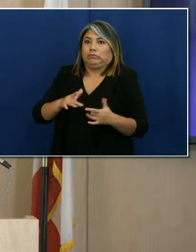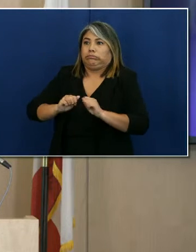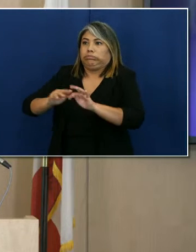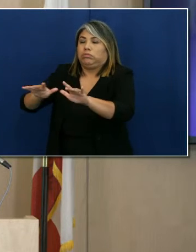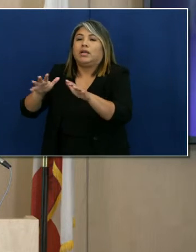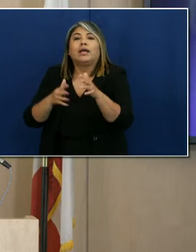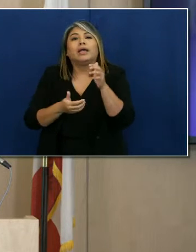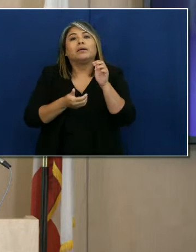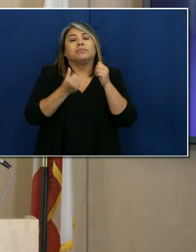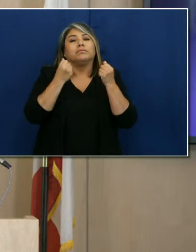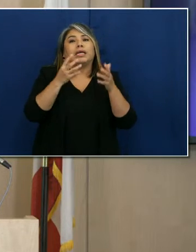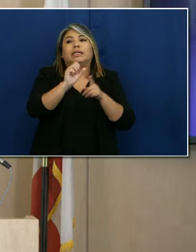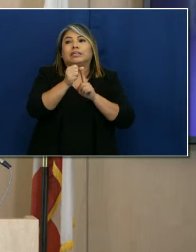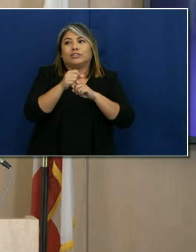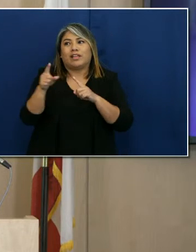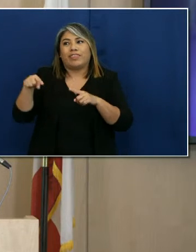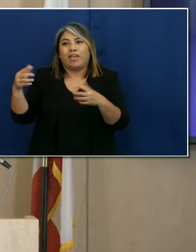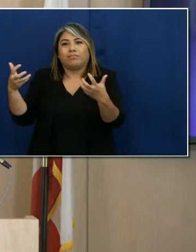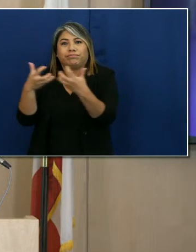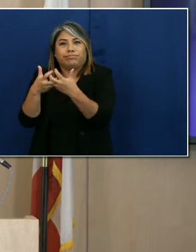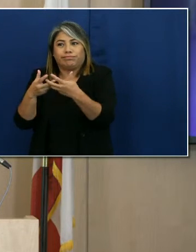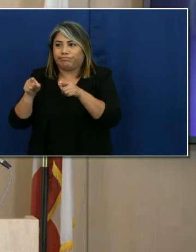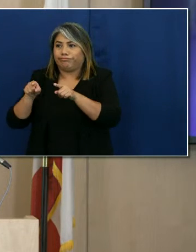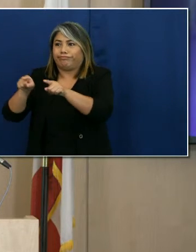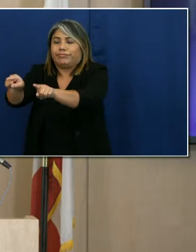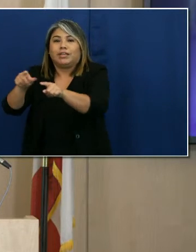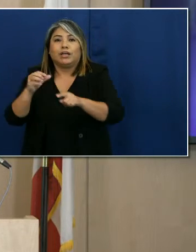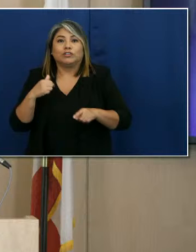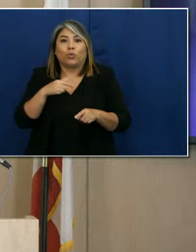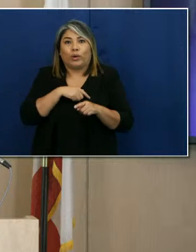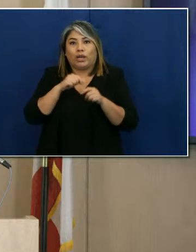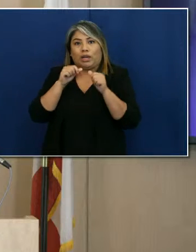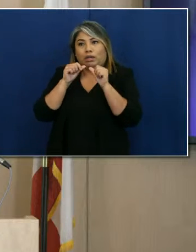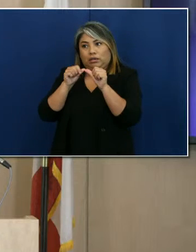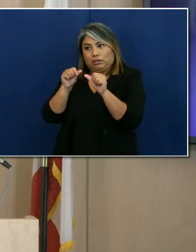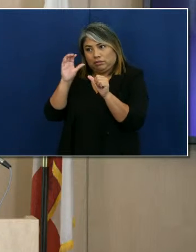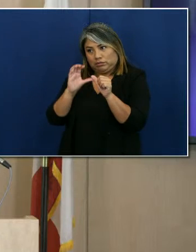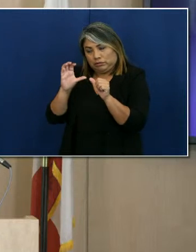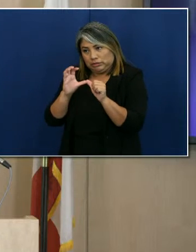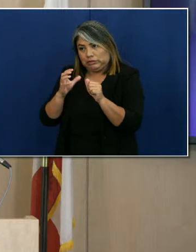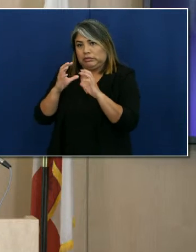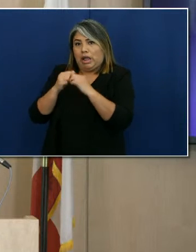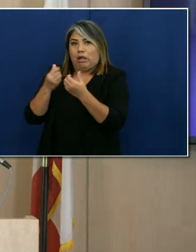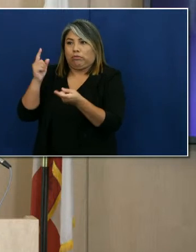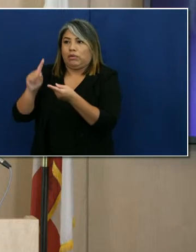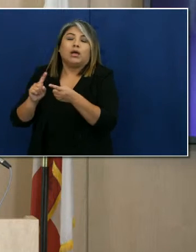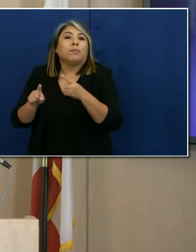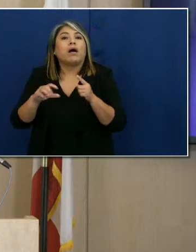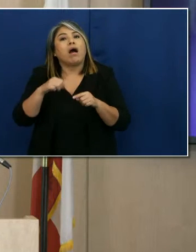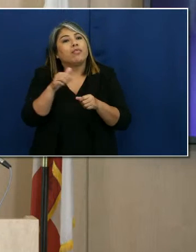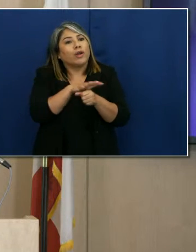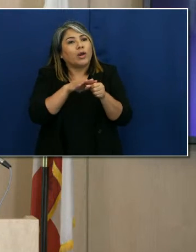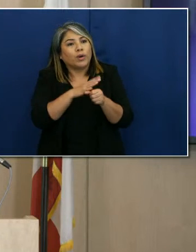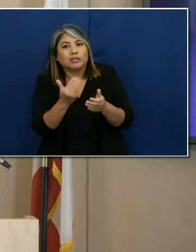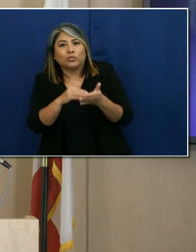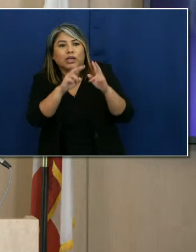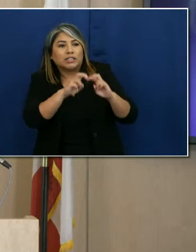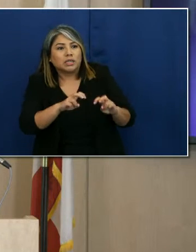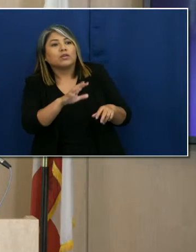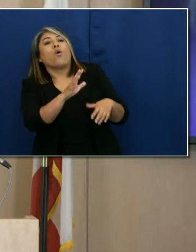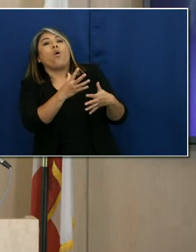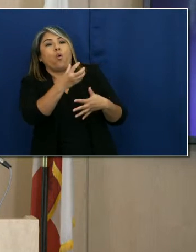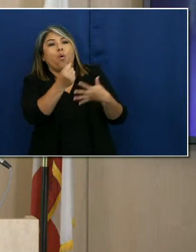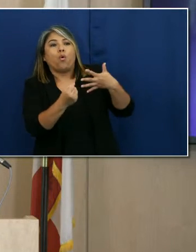many instances, those align, and so we will certainly continue our efforts in those. But there could be areas where we need to reassess and reprioritize